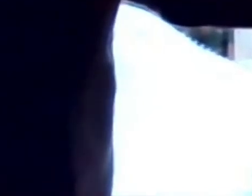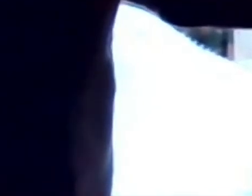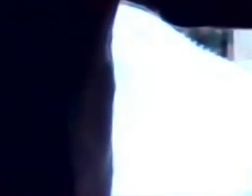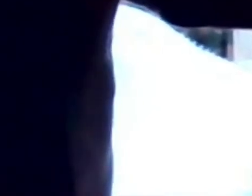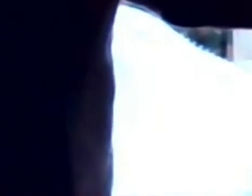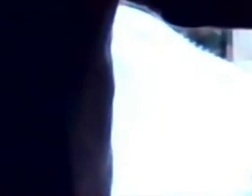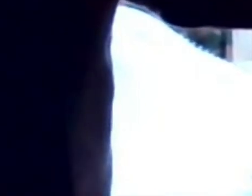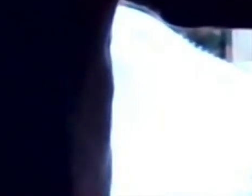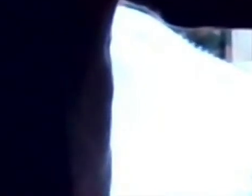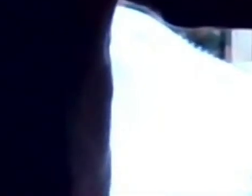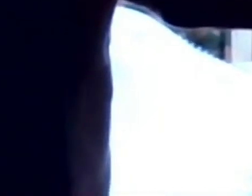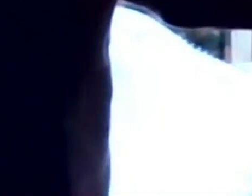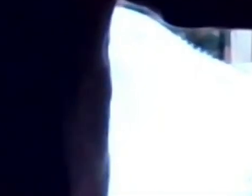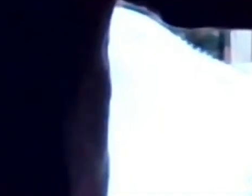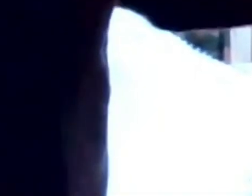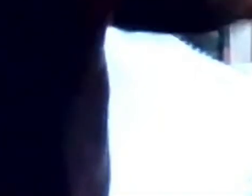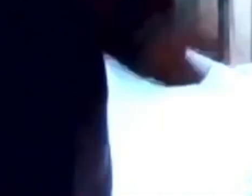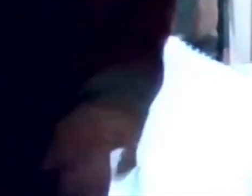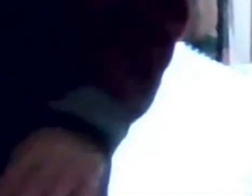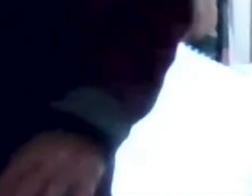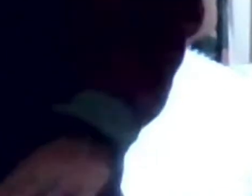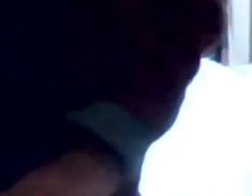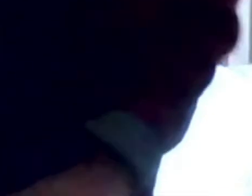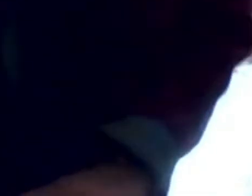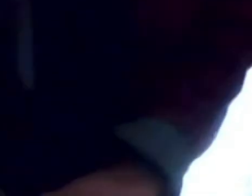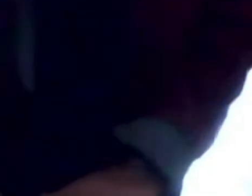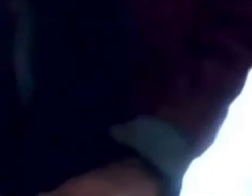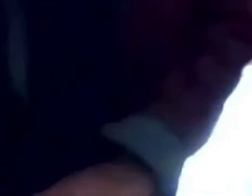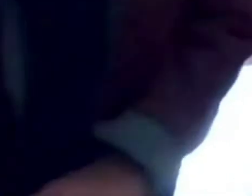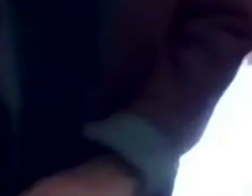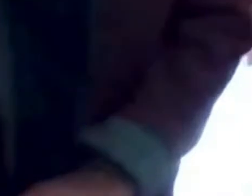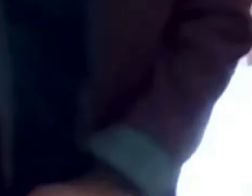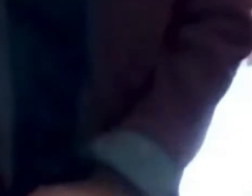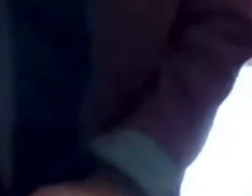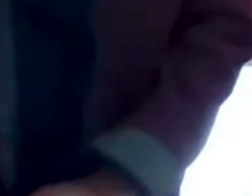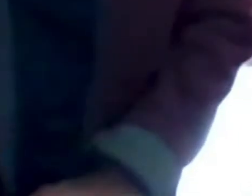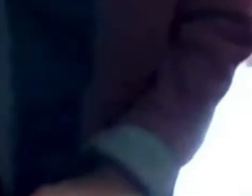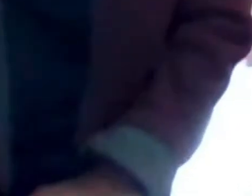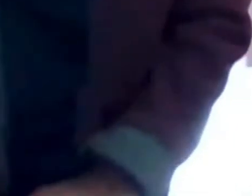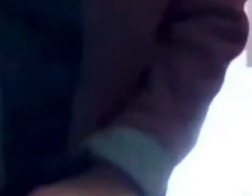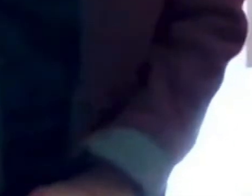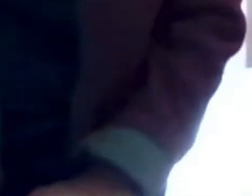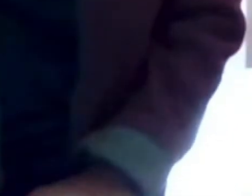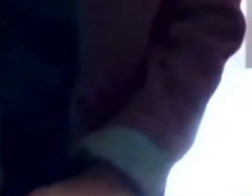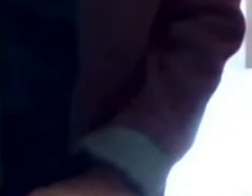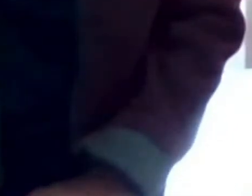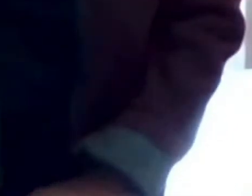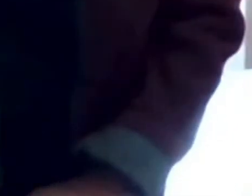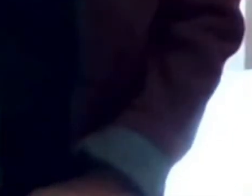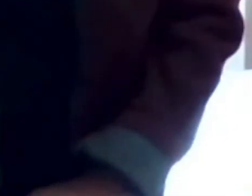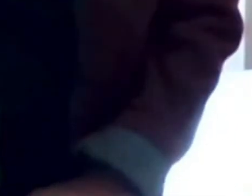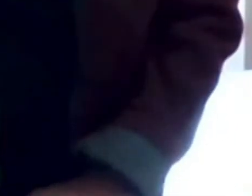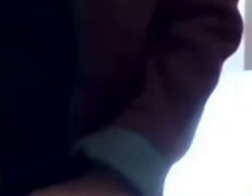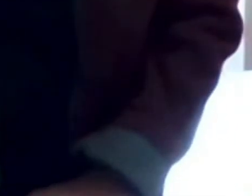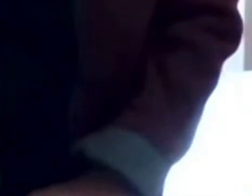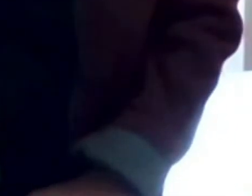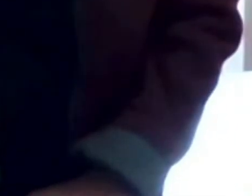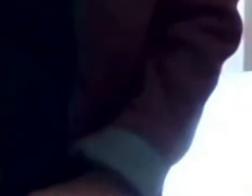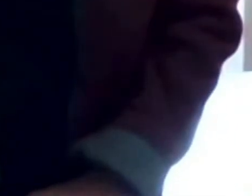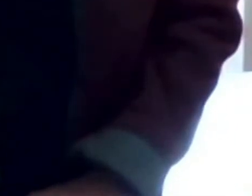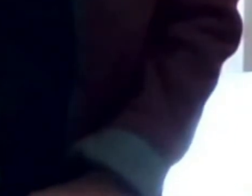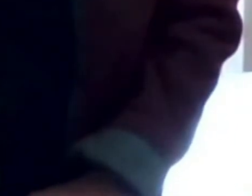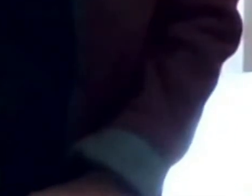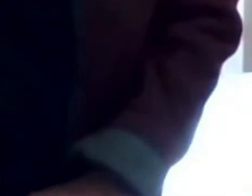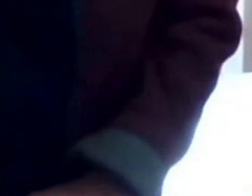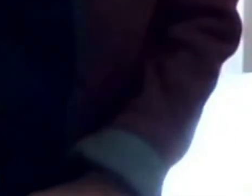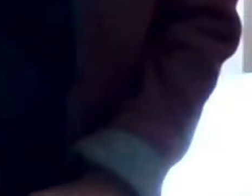through daily life. The pandemic has brought unprecedented changes to routines, on which I rely heavily to manage my